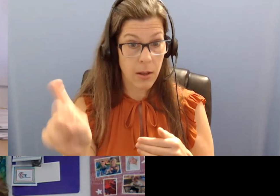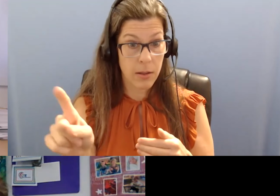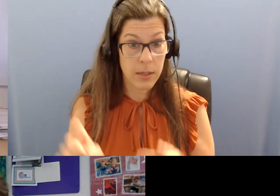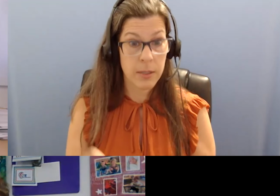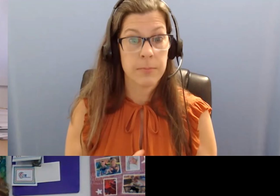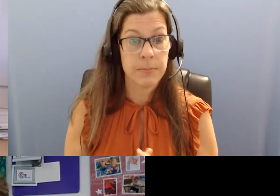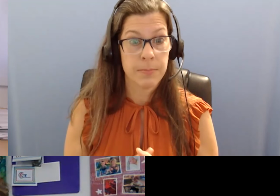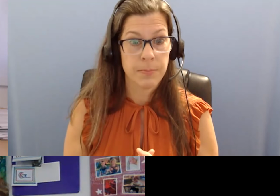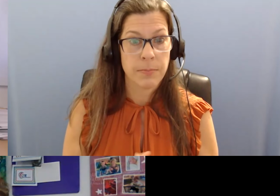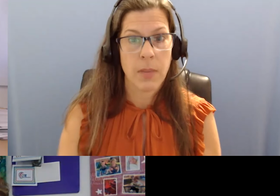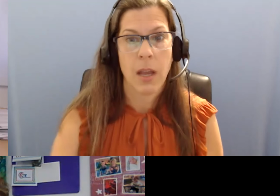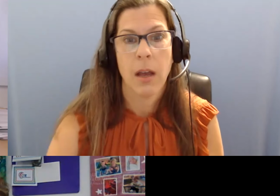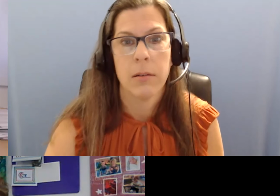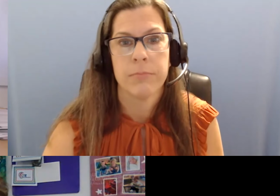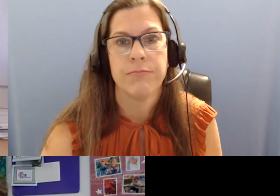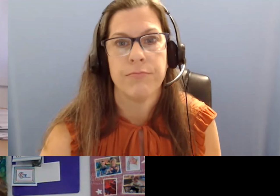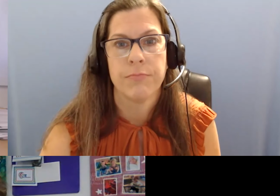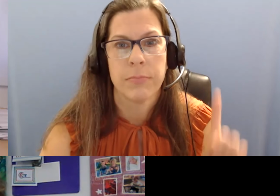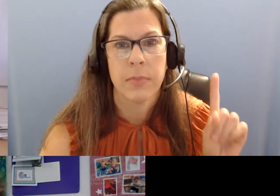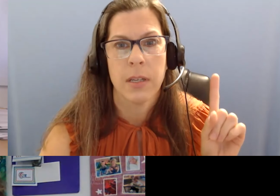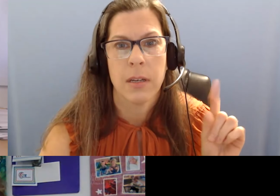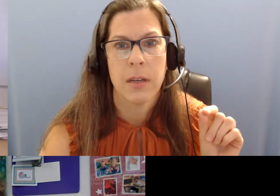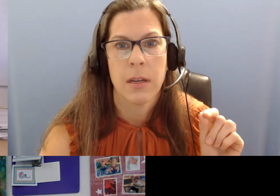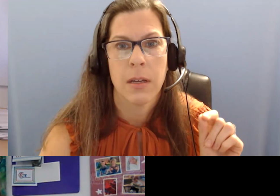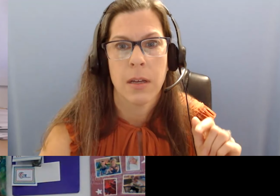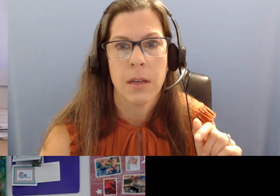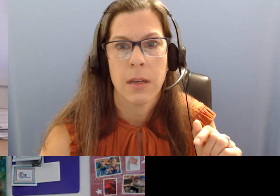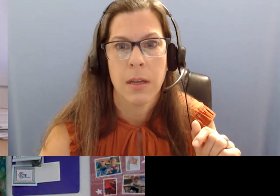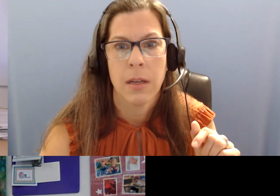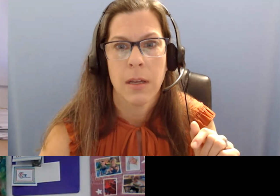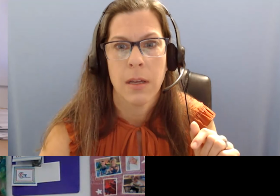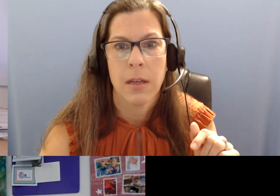I guess that could be open to anyone.